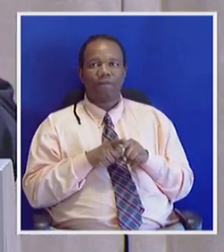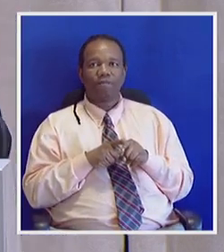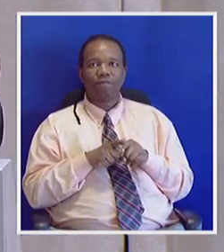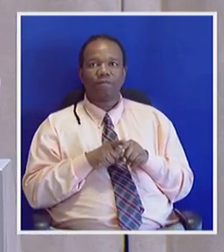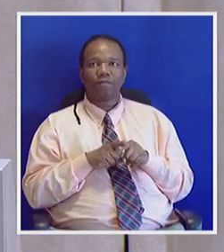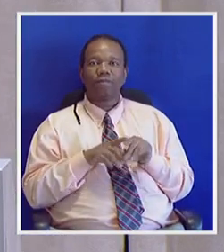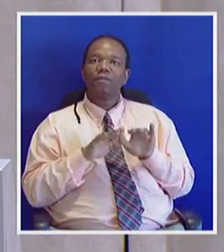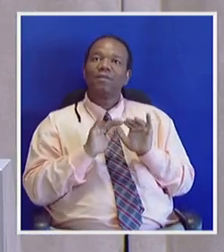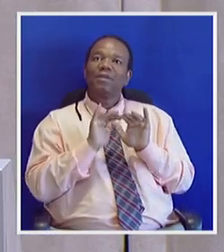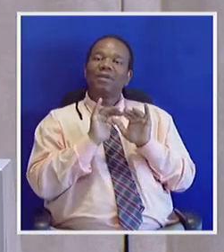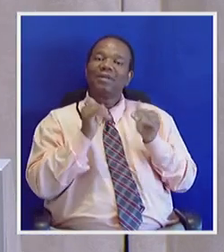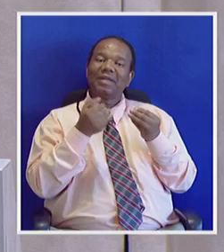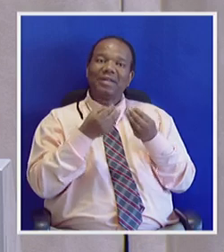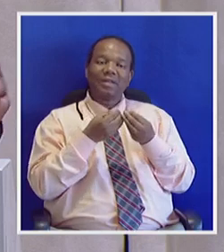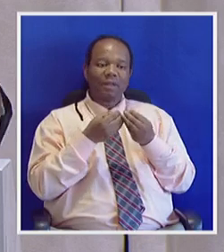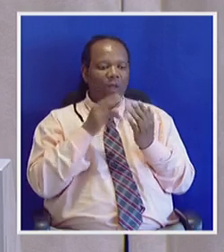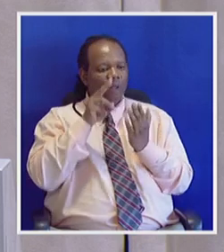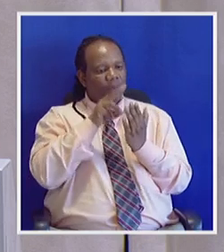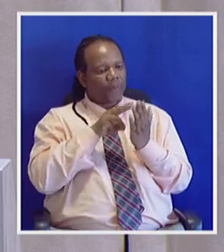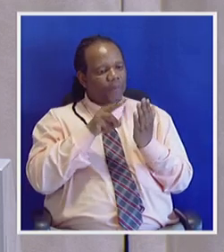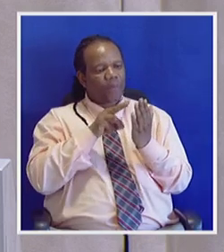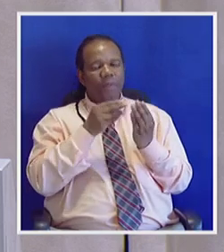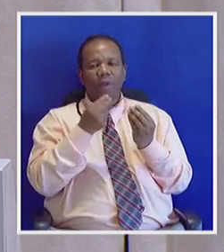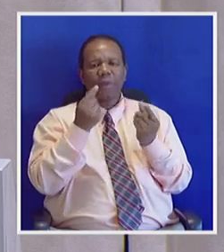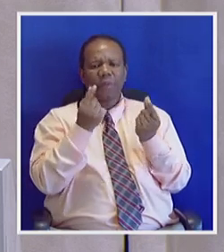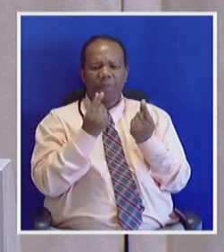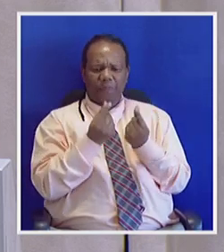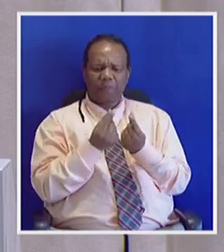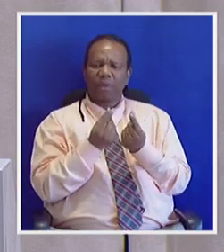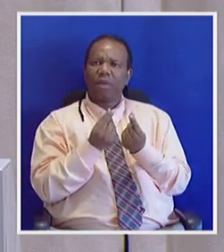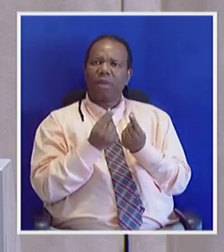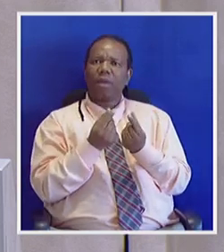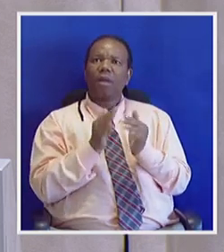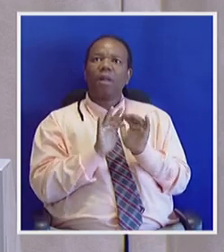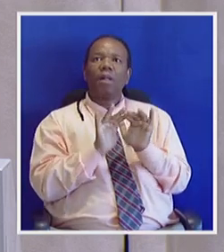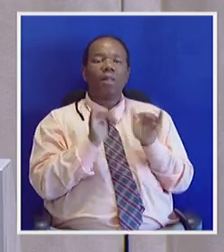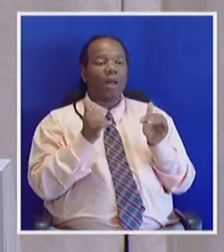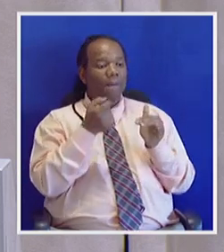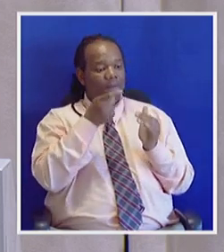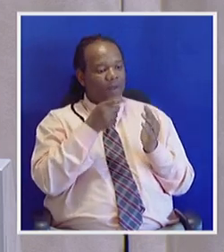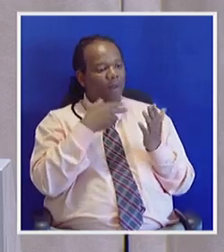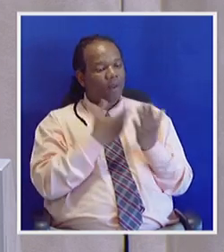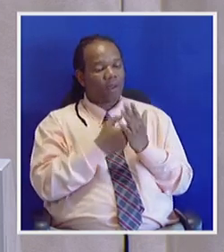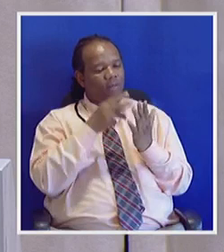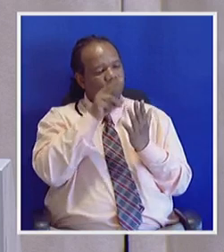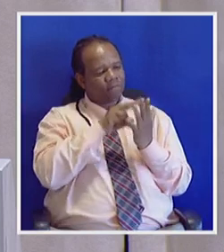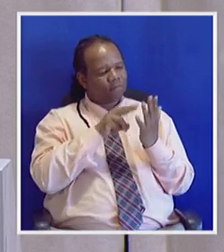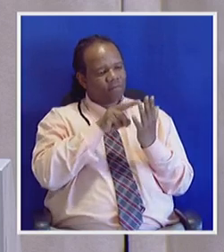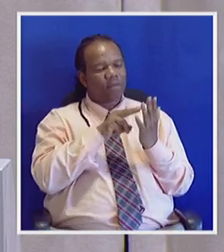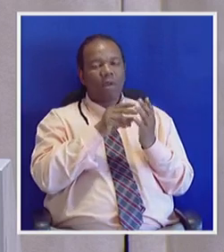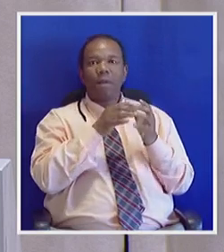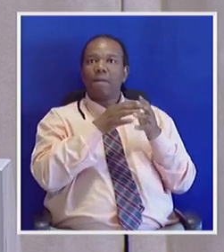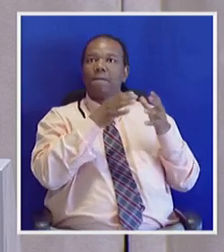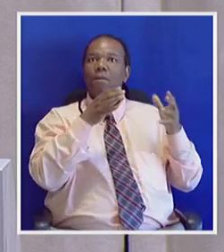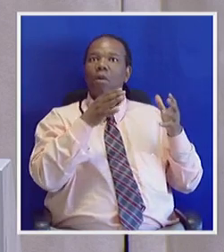illiteracy levels have really gone down. Our literacy levels have gone up a great deal, and I think we are in the